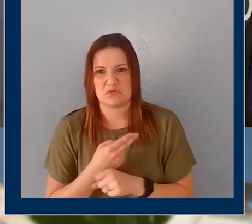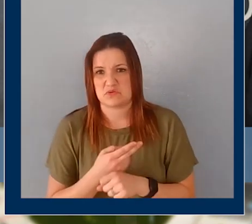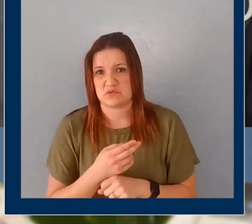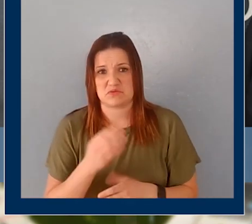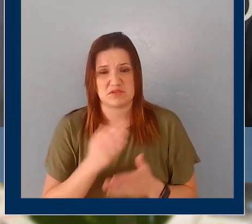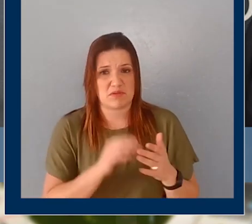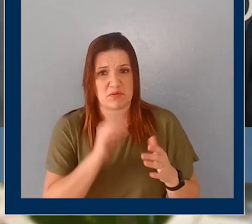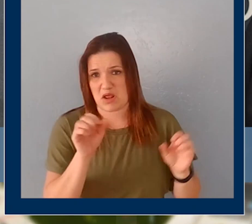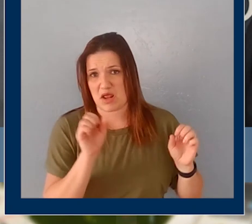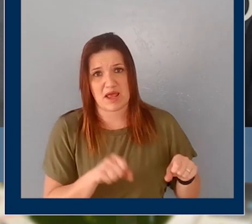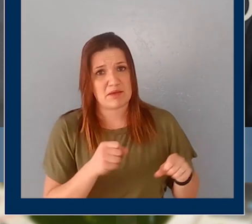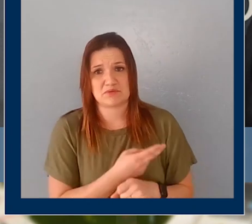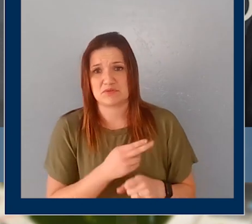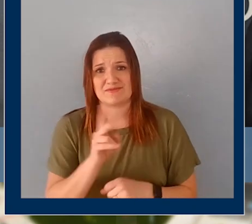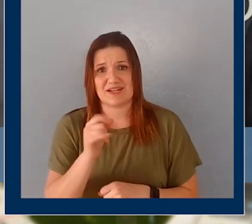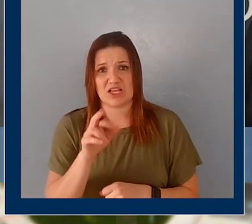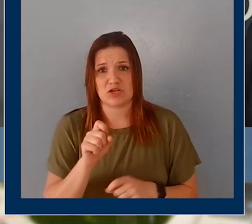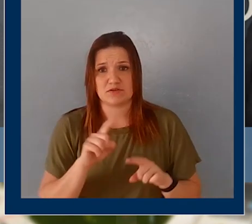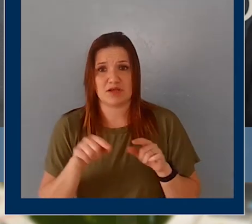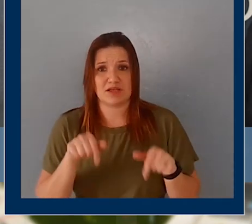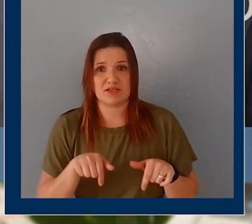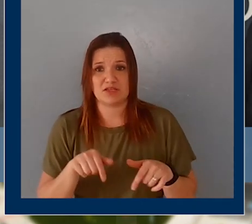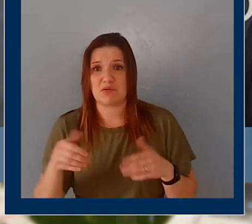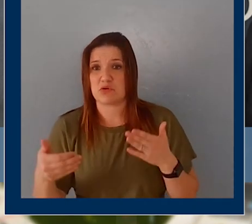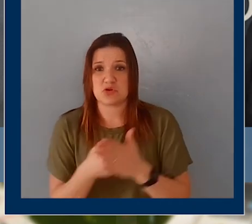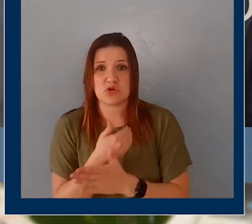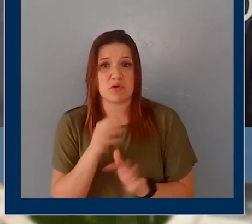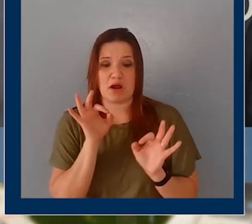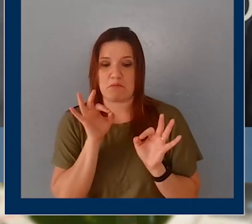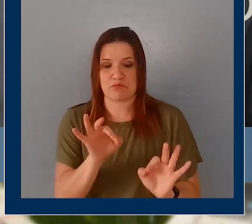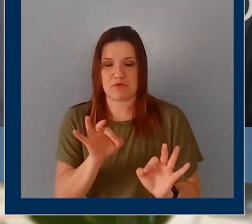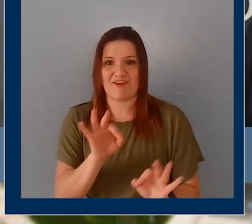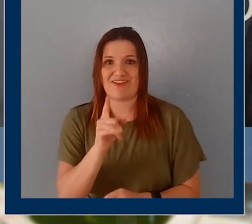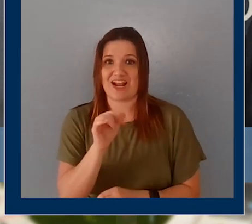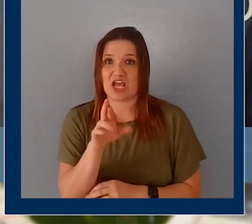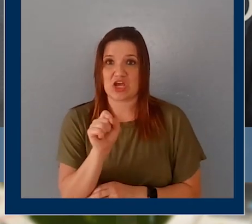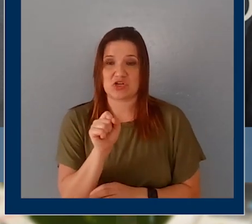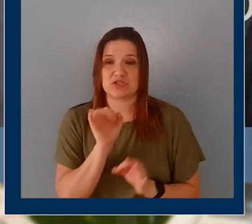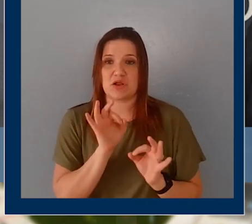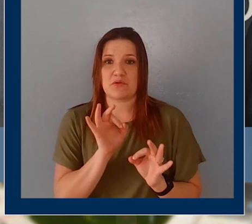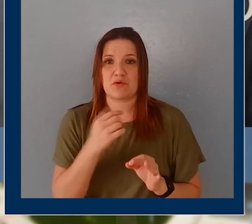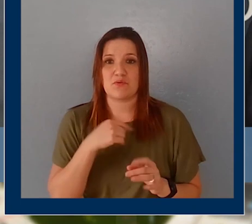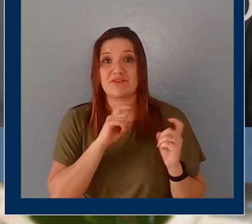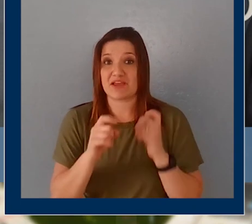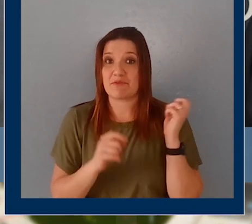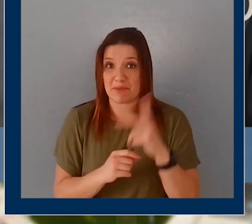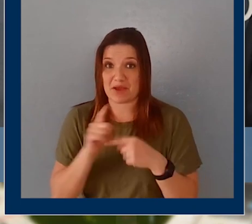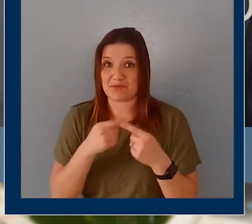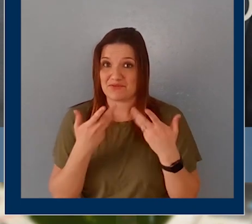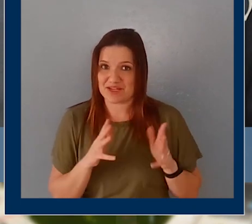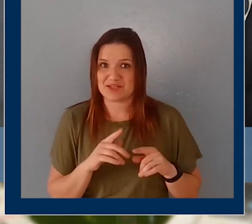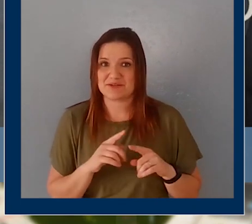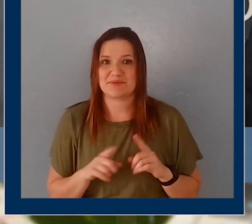video. So please feel free to send in questions if you have them. We are working very hard to make sure that